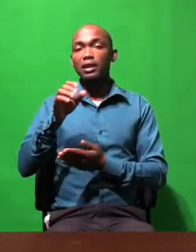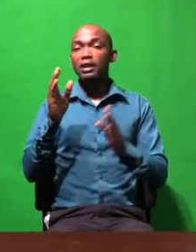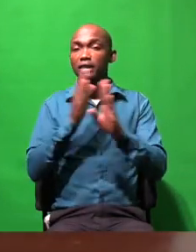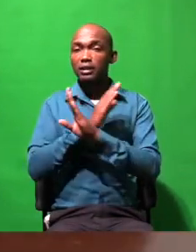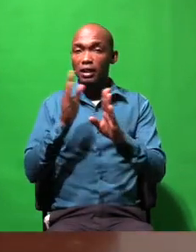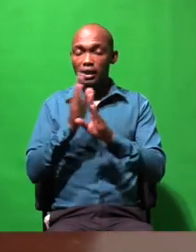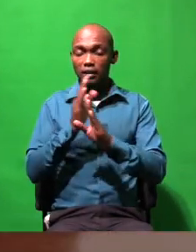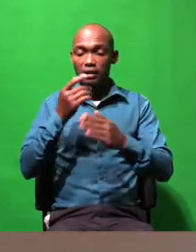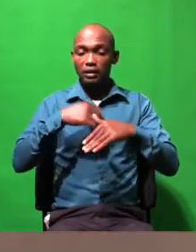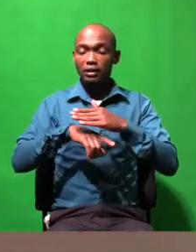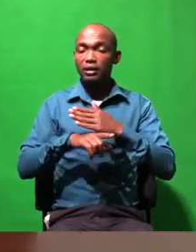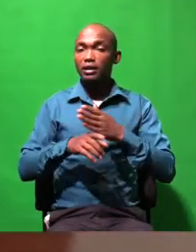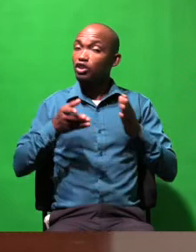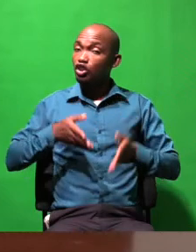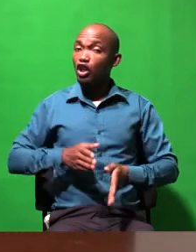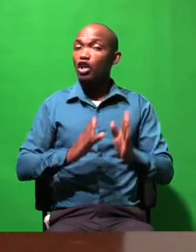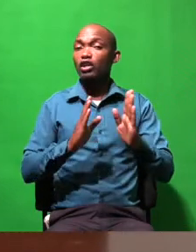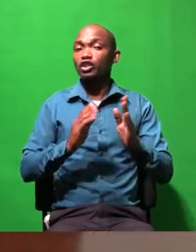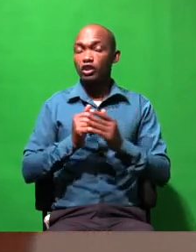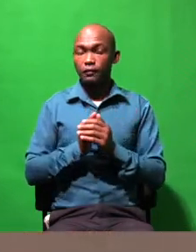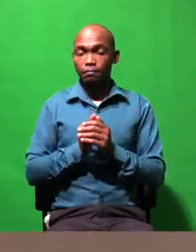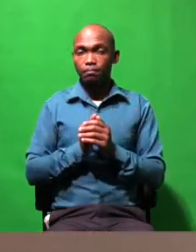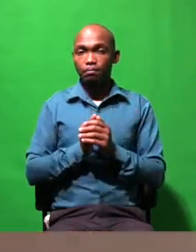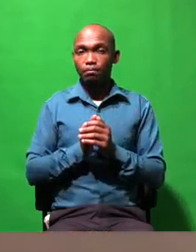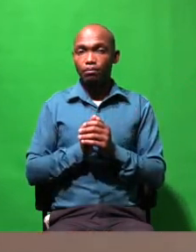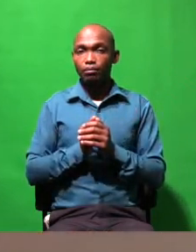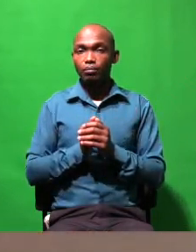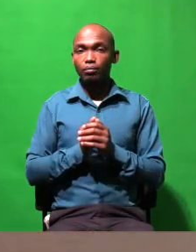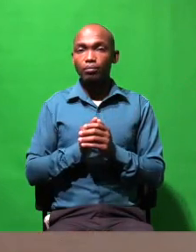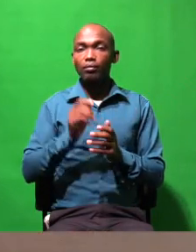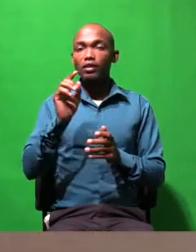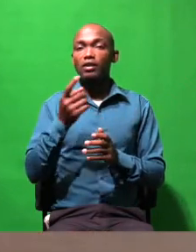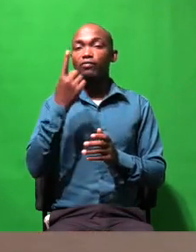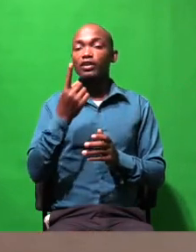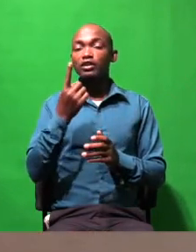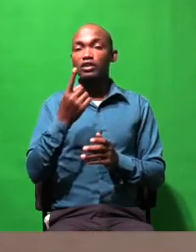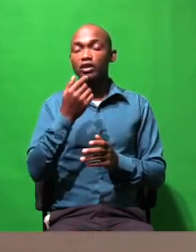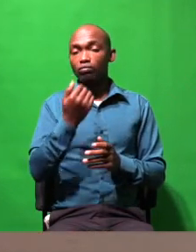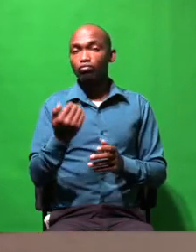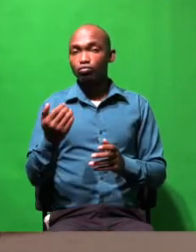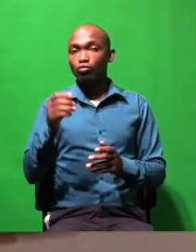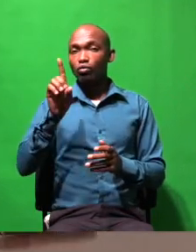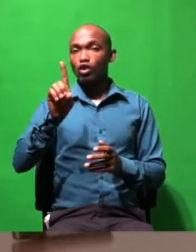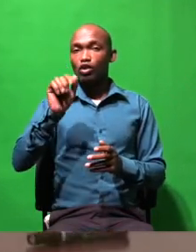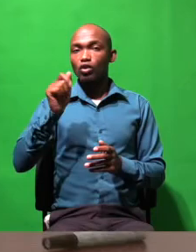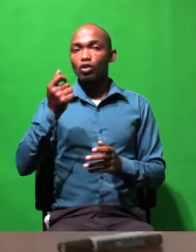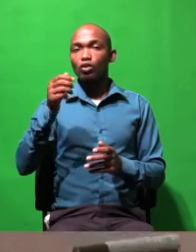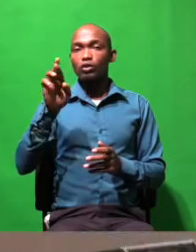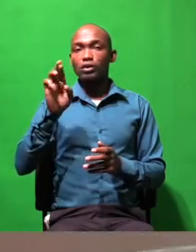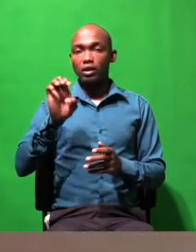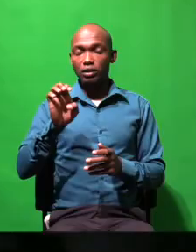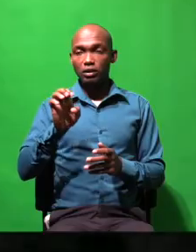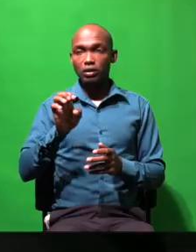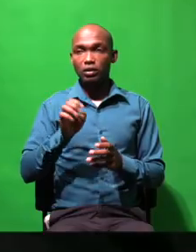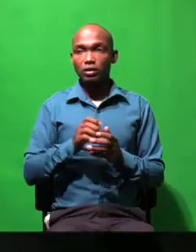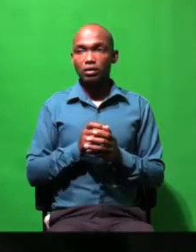this generation? Okay. The first daughter is X